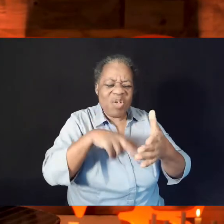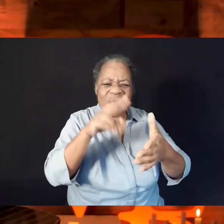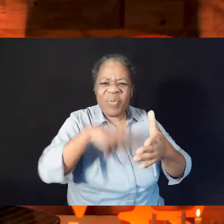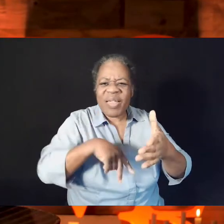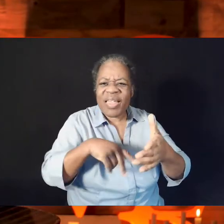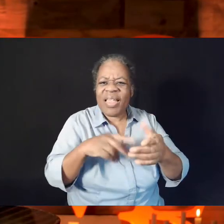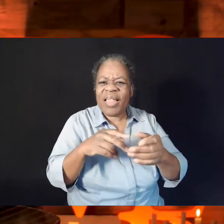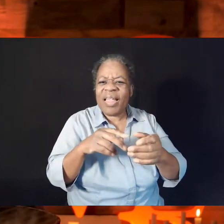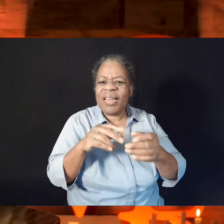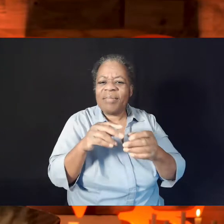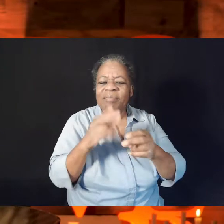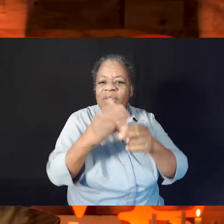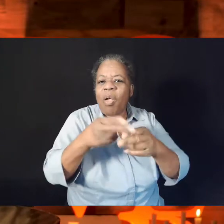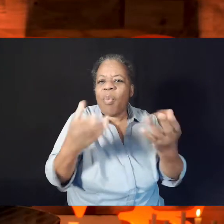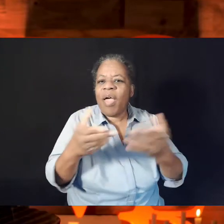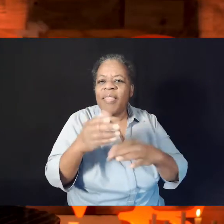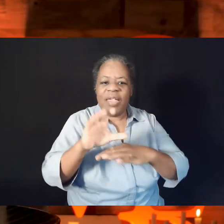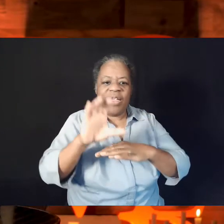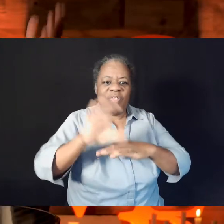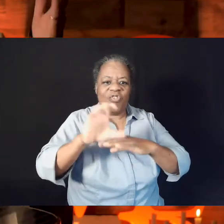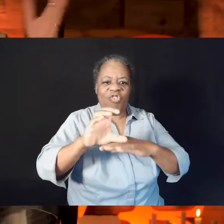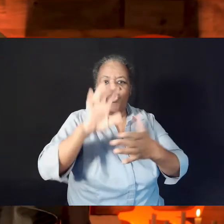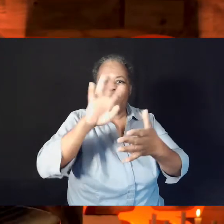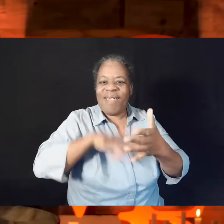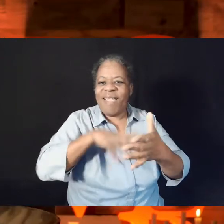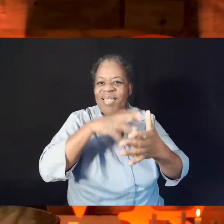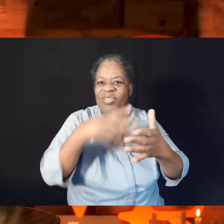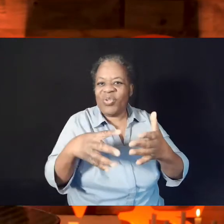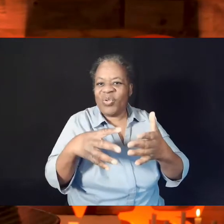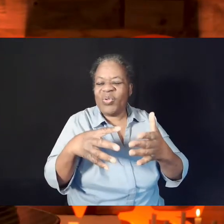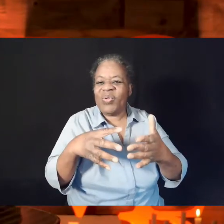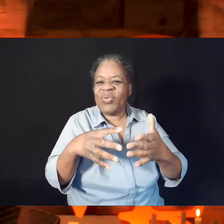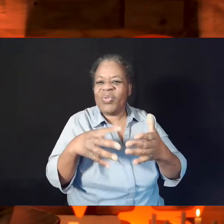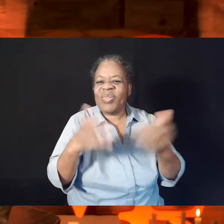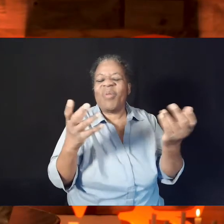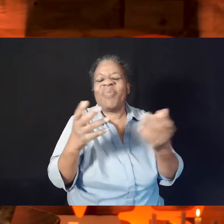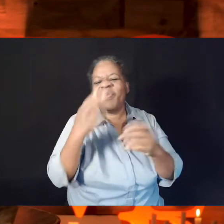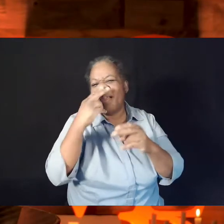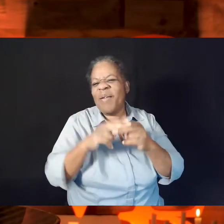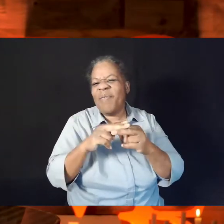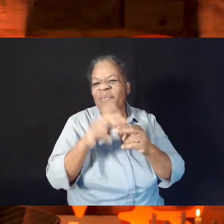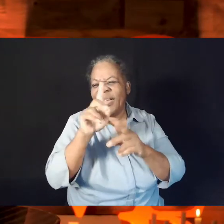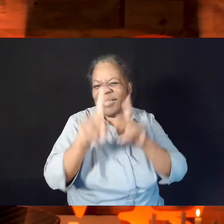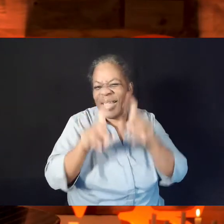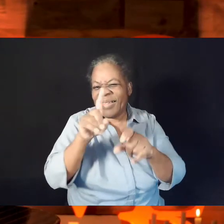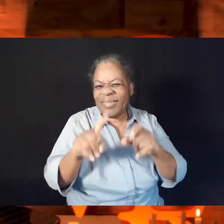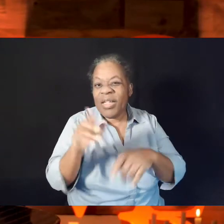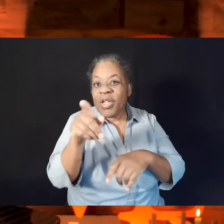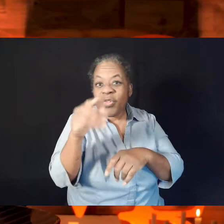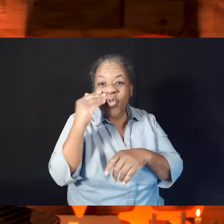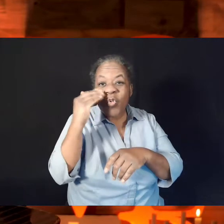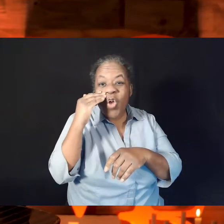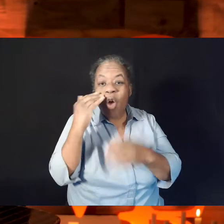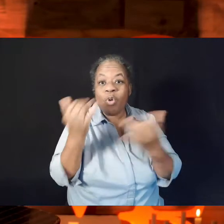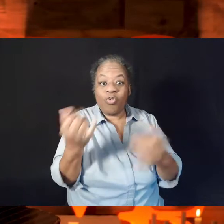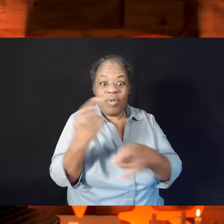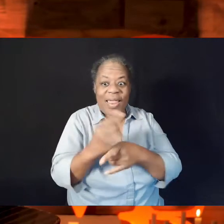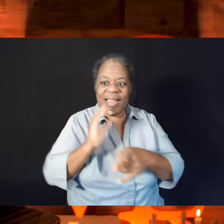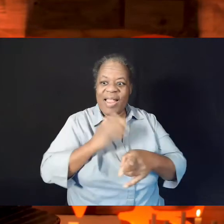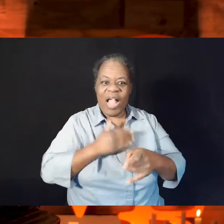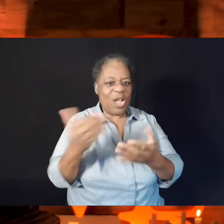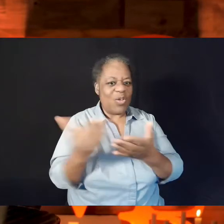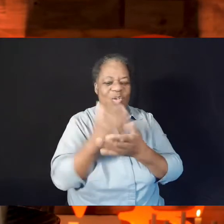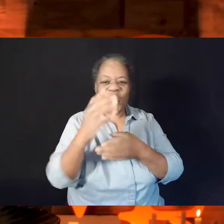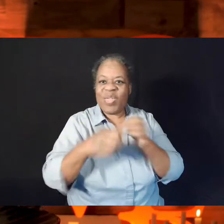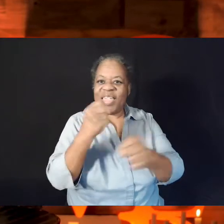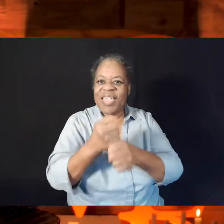the liturgical calendar. So, fun fact. Did you know that today is our New Year's Day? It's the